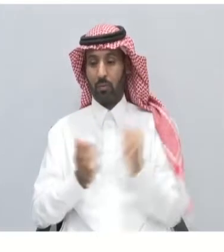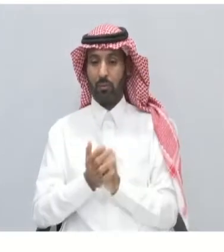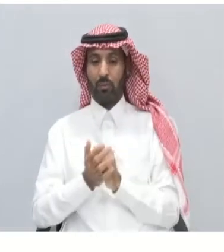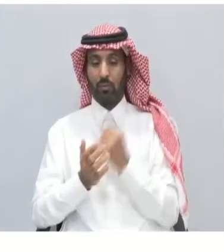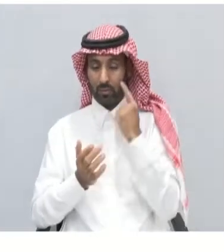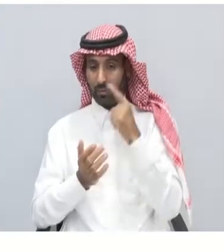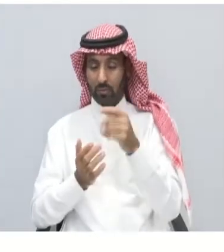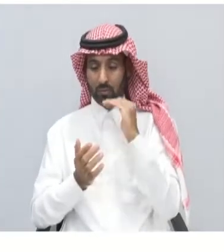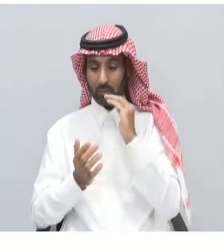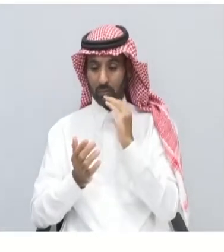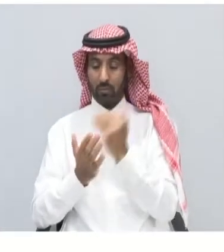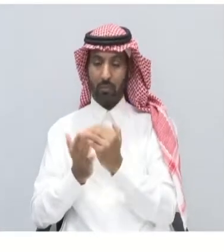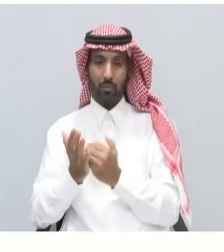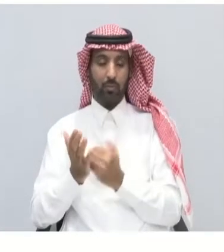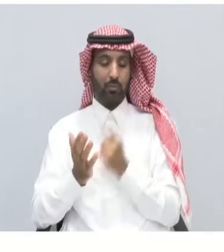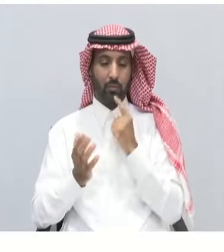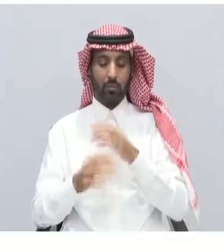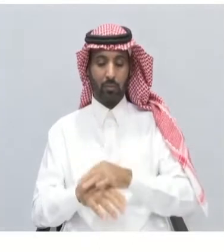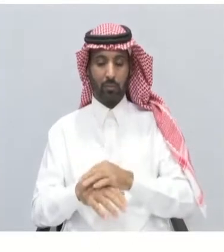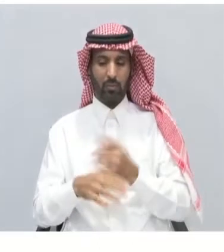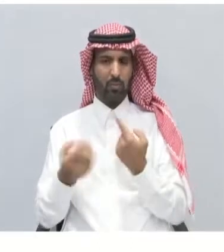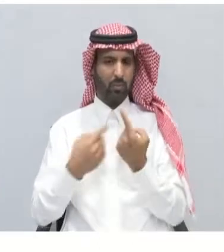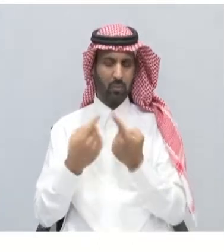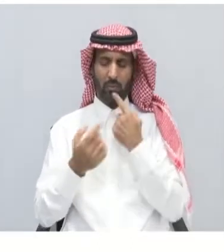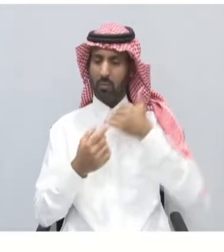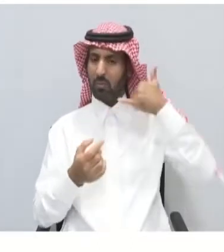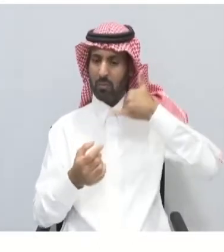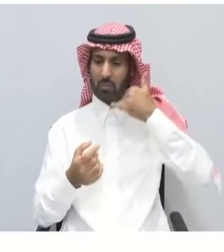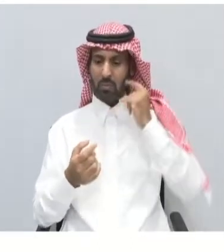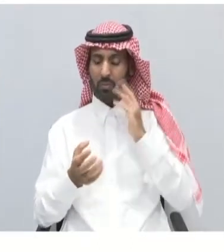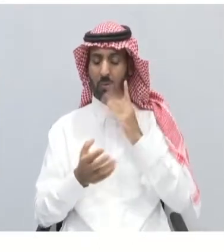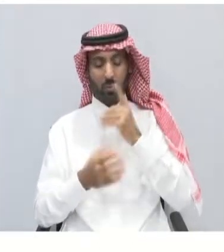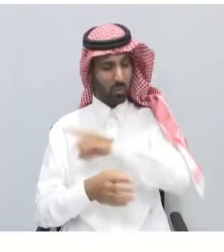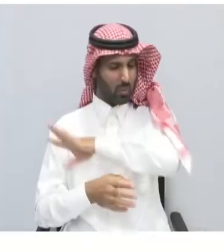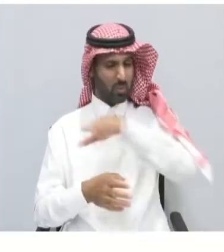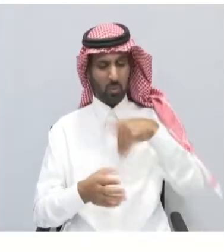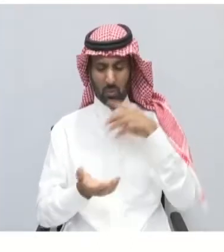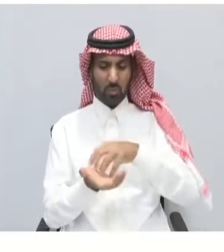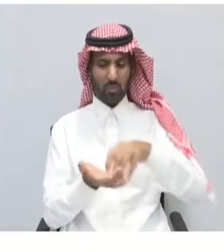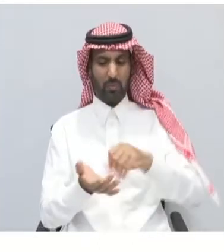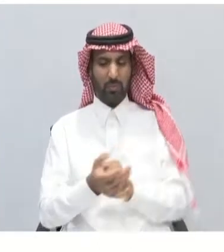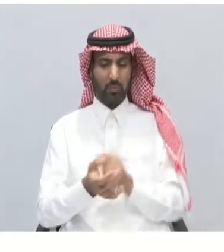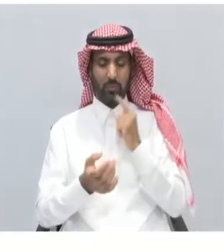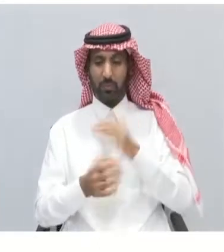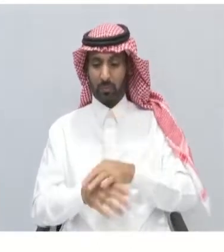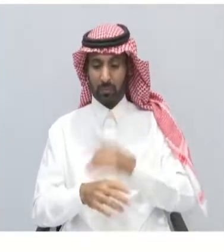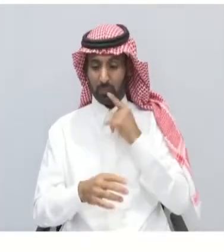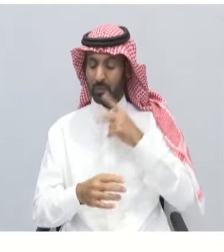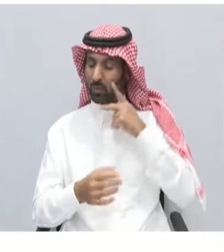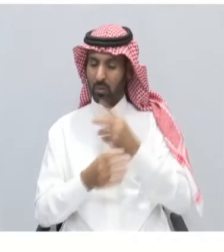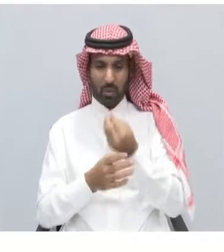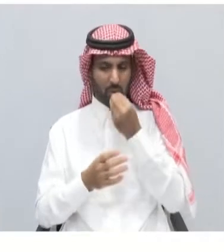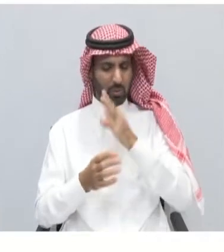you have to answer it based on the reading. People talking on cell phones in public places. People on a